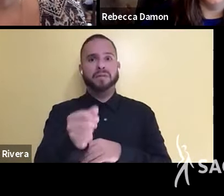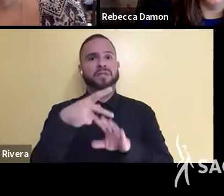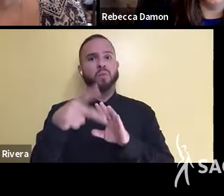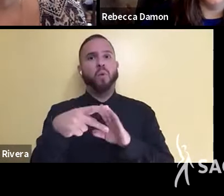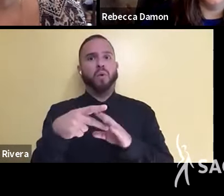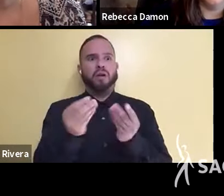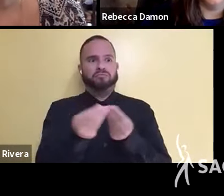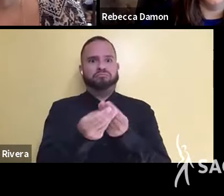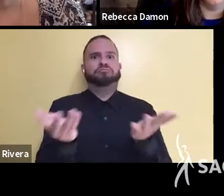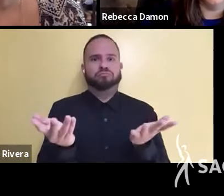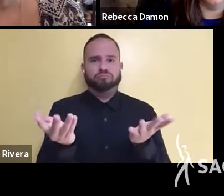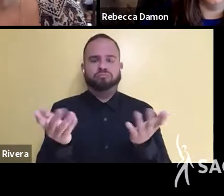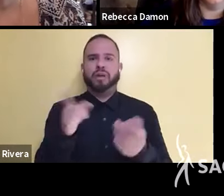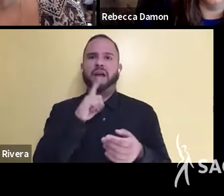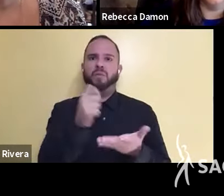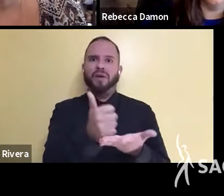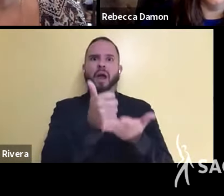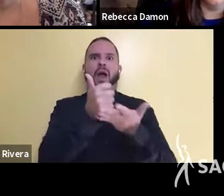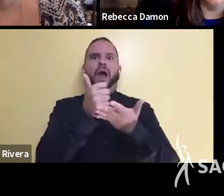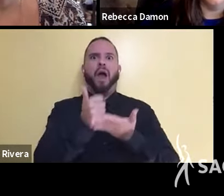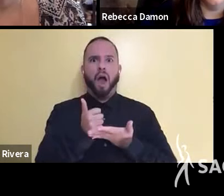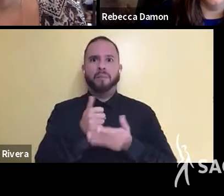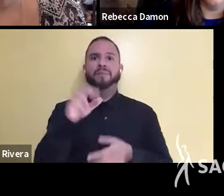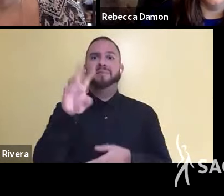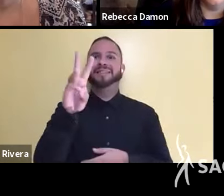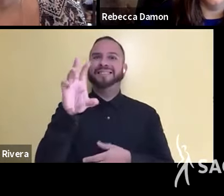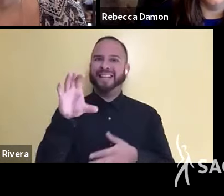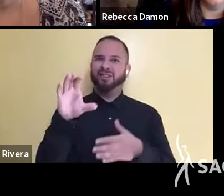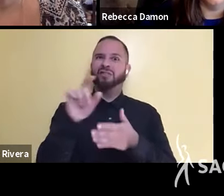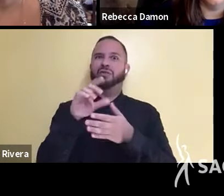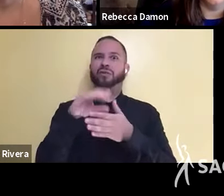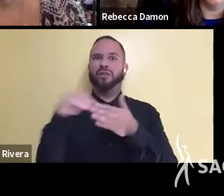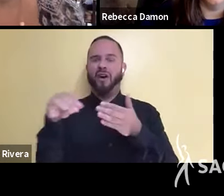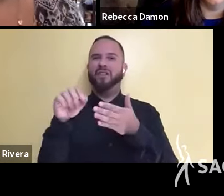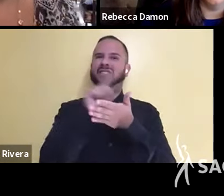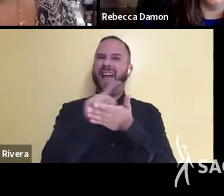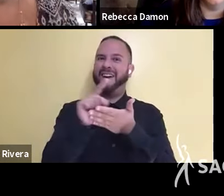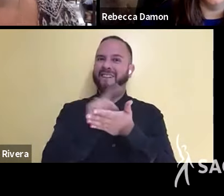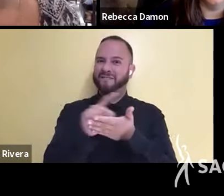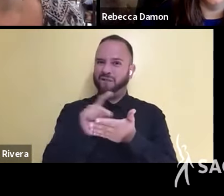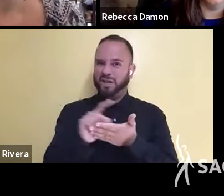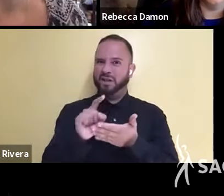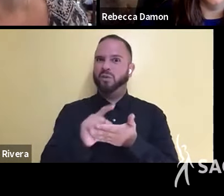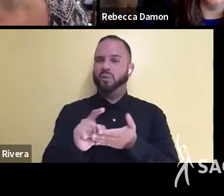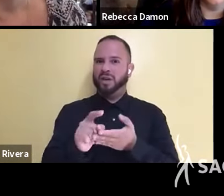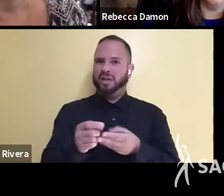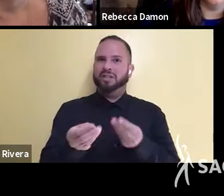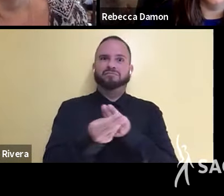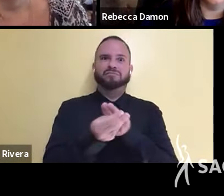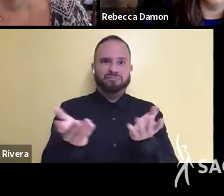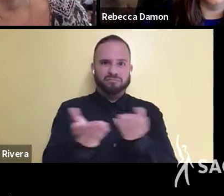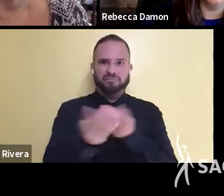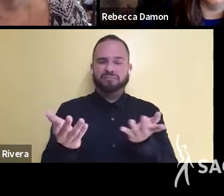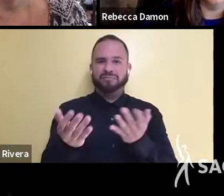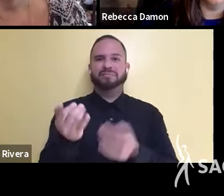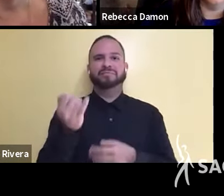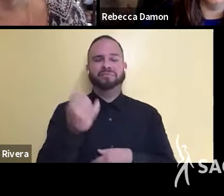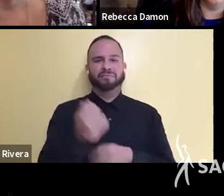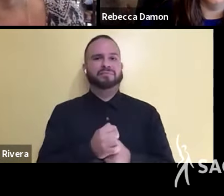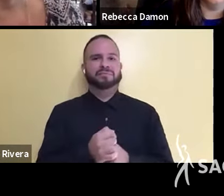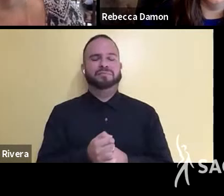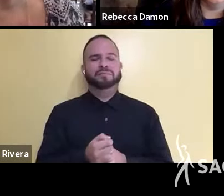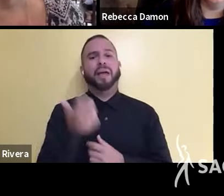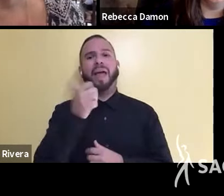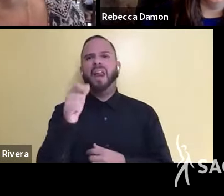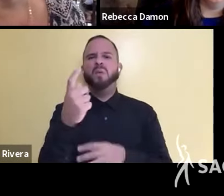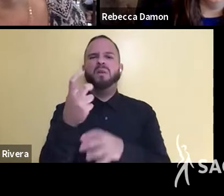a lifeline of an additional $600 per week payment to each recipient of unemployment insurance. It